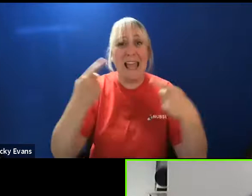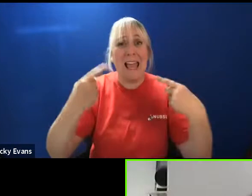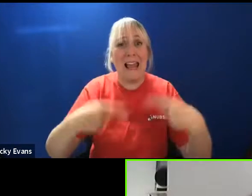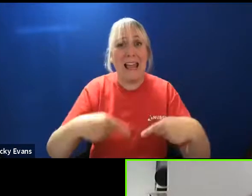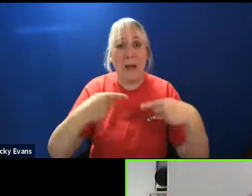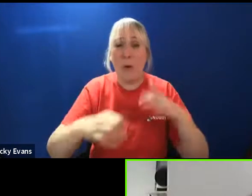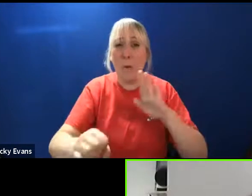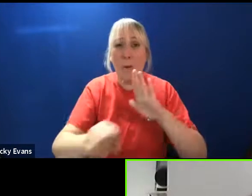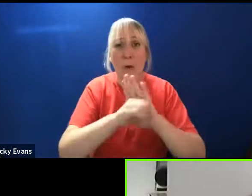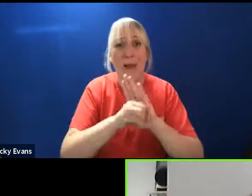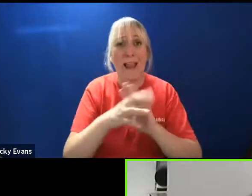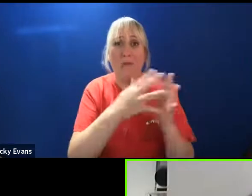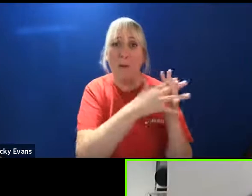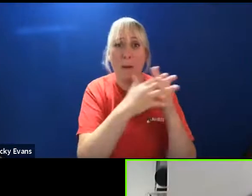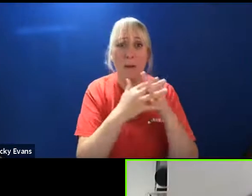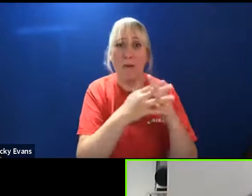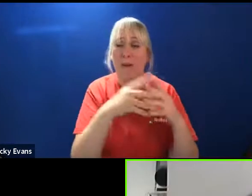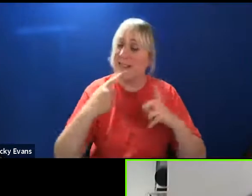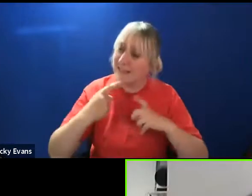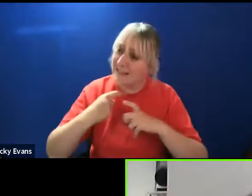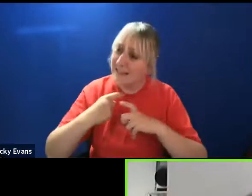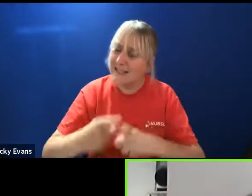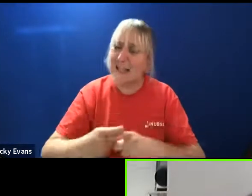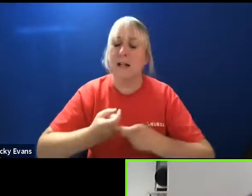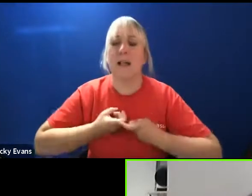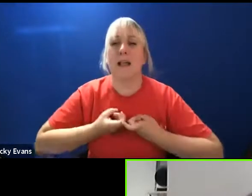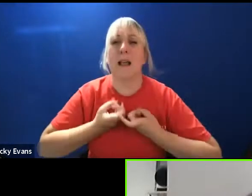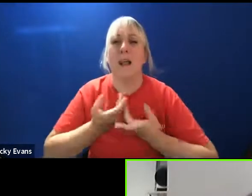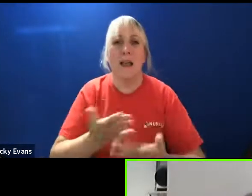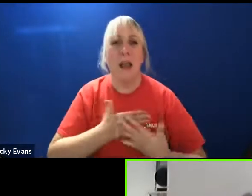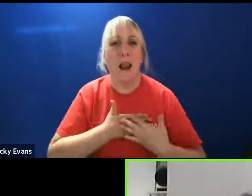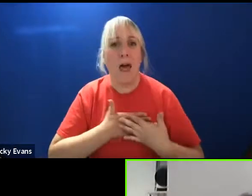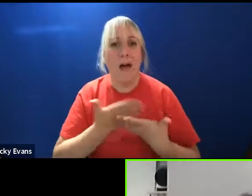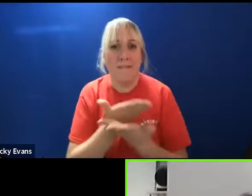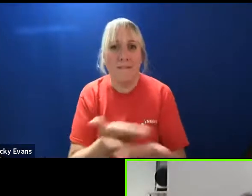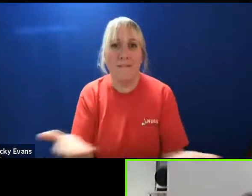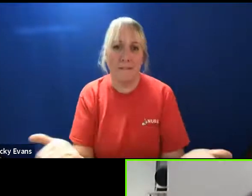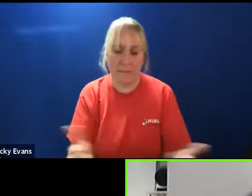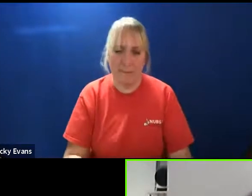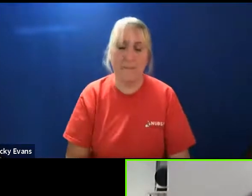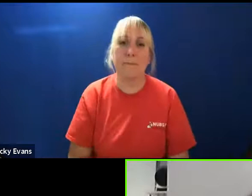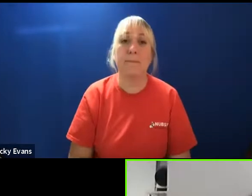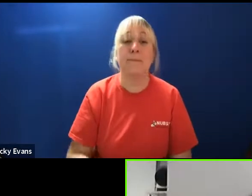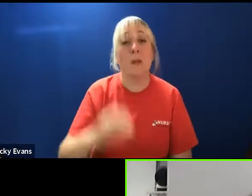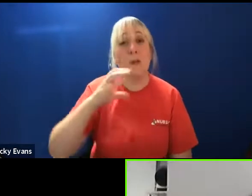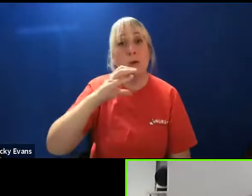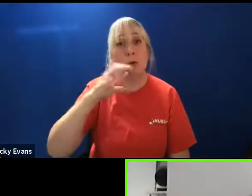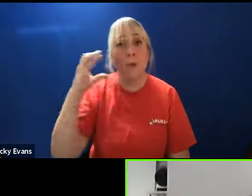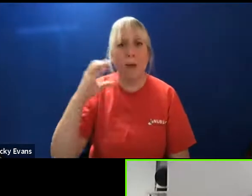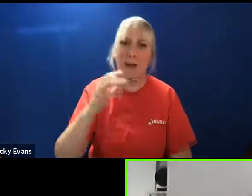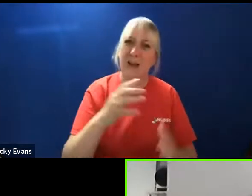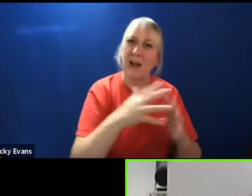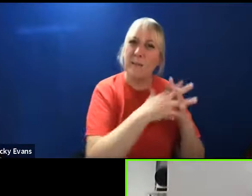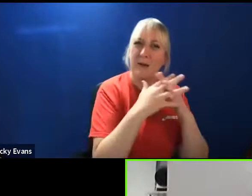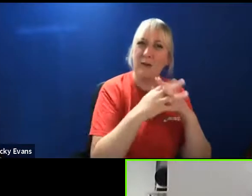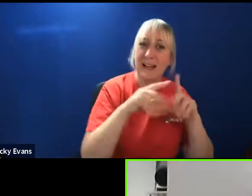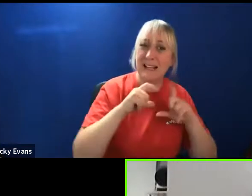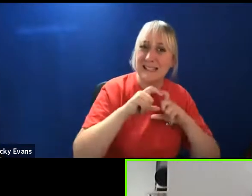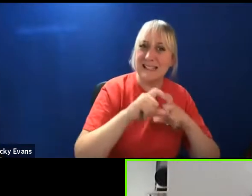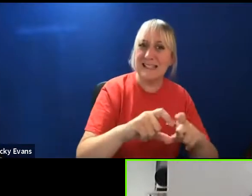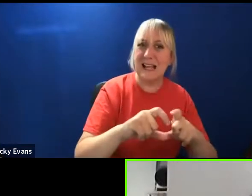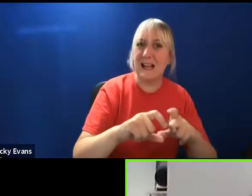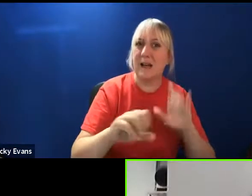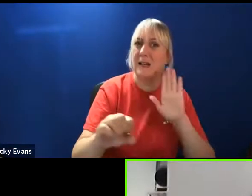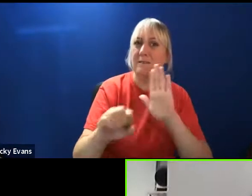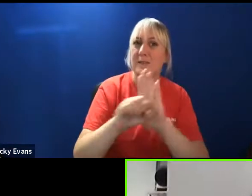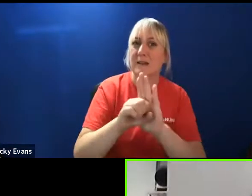the US. But even in these desperate times, the US continues to target Cuba by withholding access to crucial medical